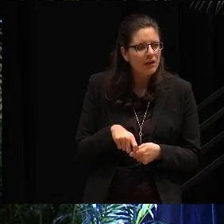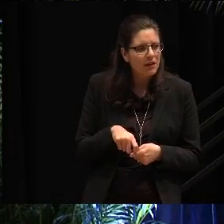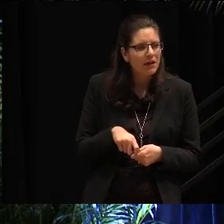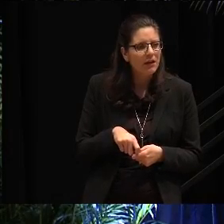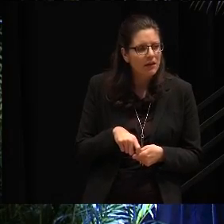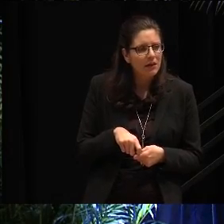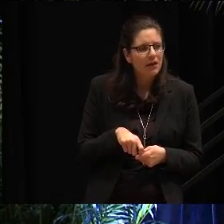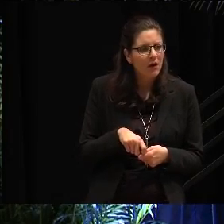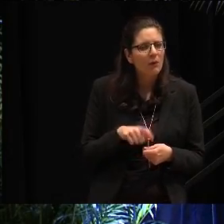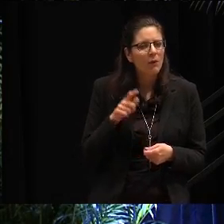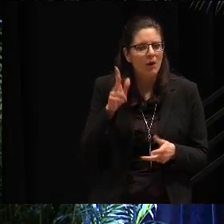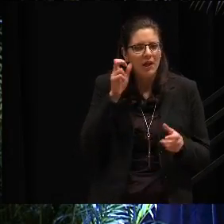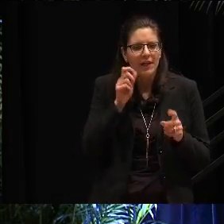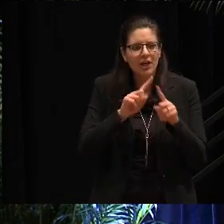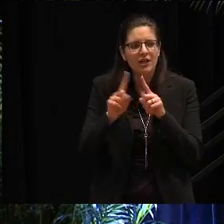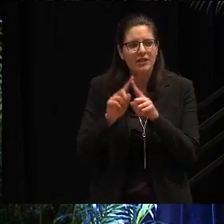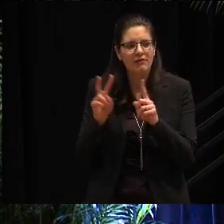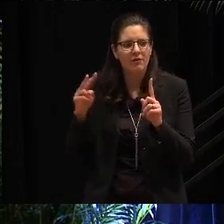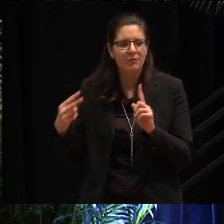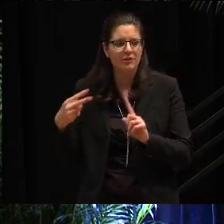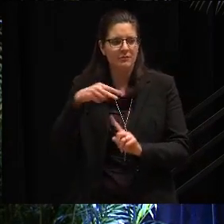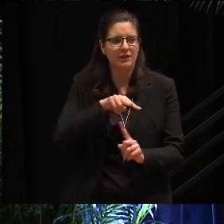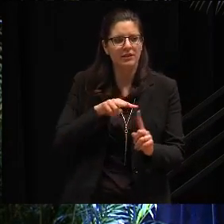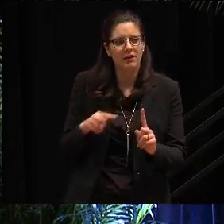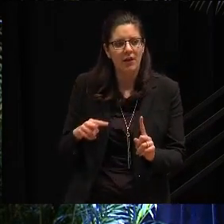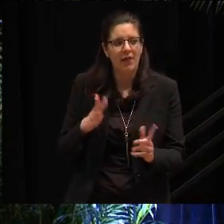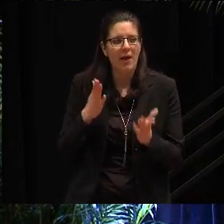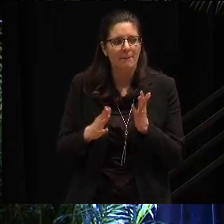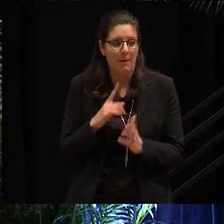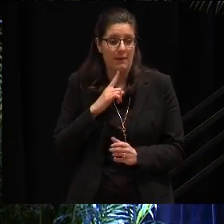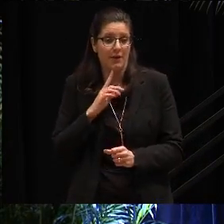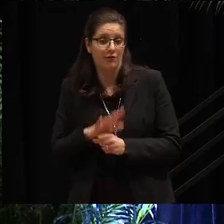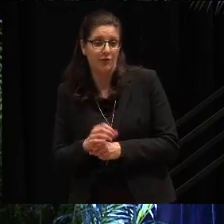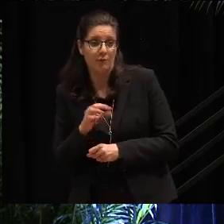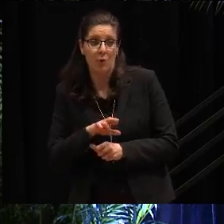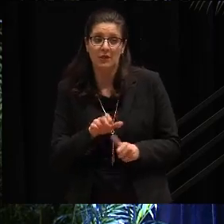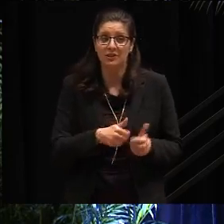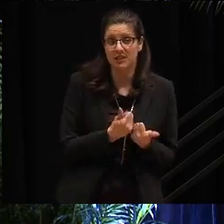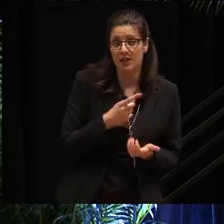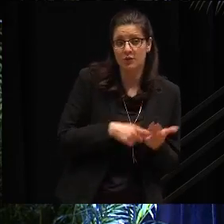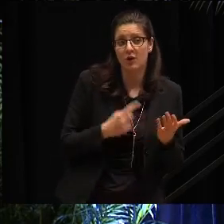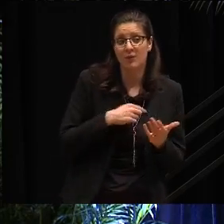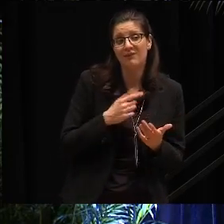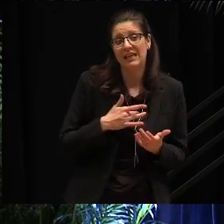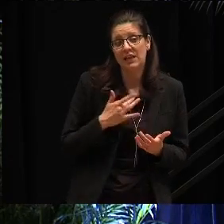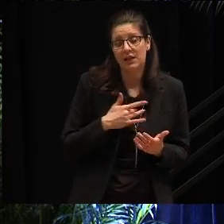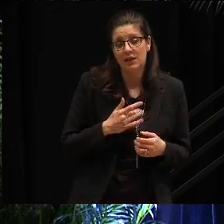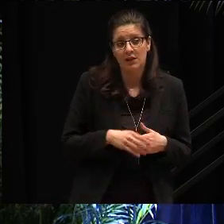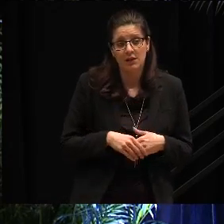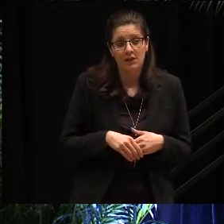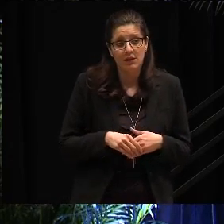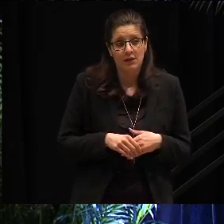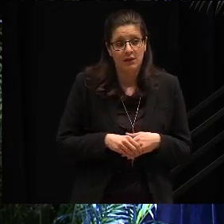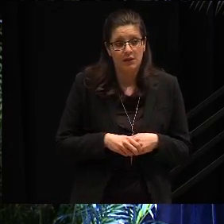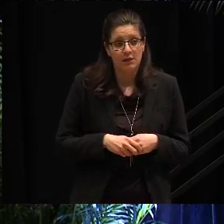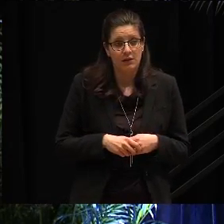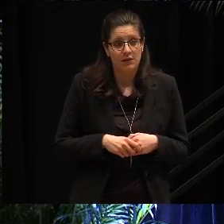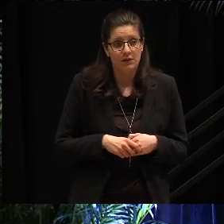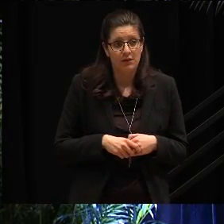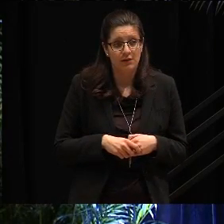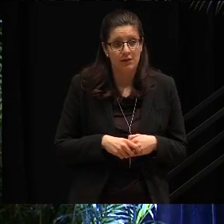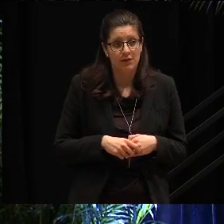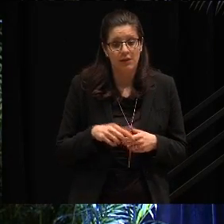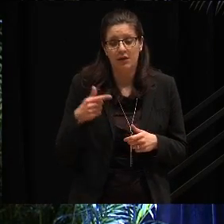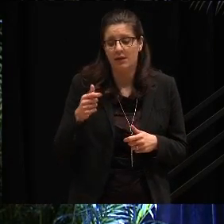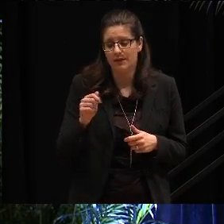be hearing things from different points of view that might confirm or maybe challenge what we already feel. I'm curious to know specifically both. This is a question for